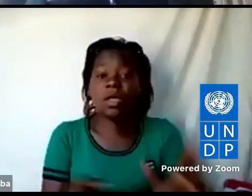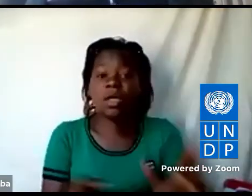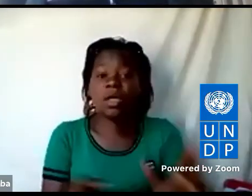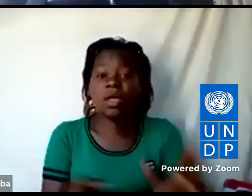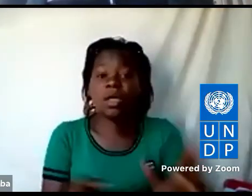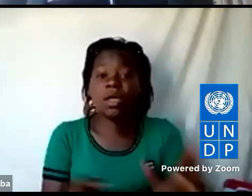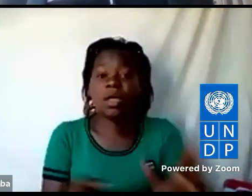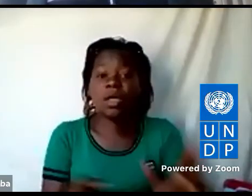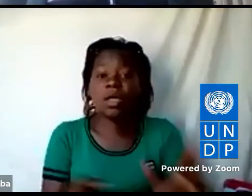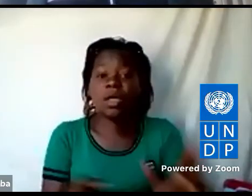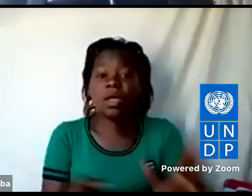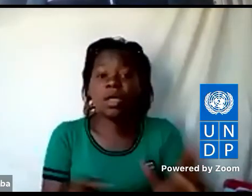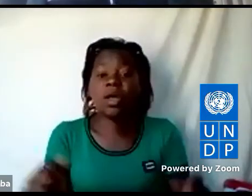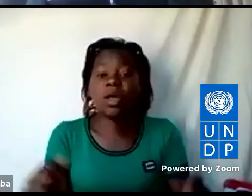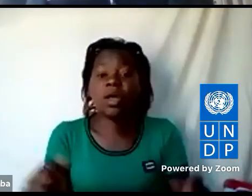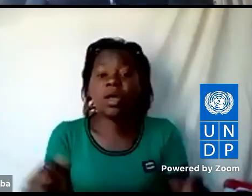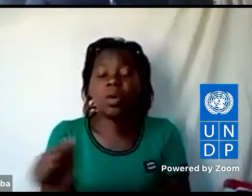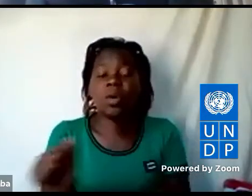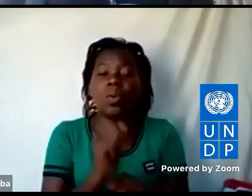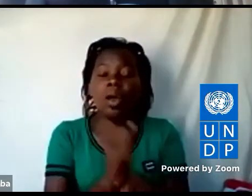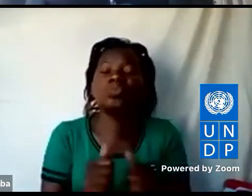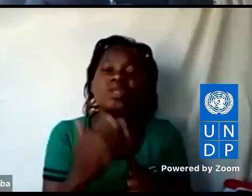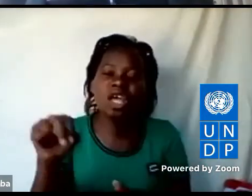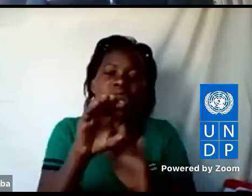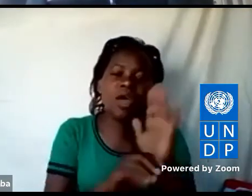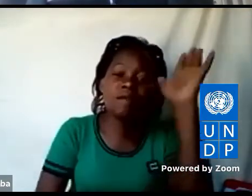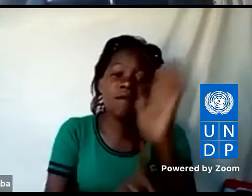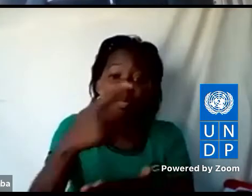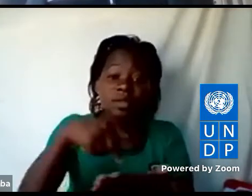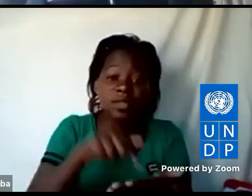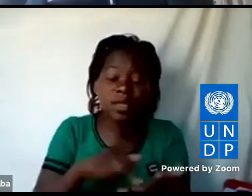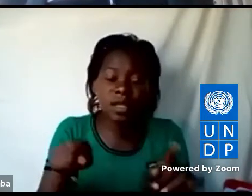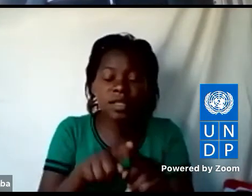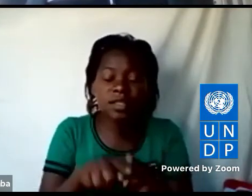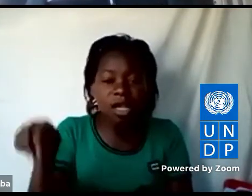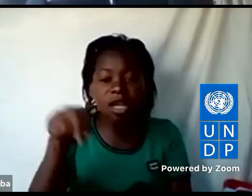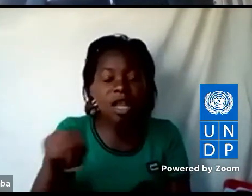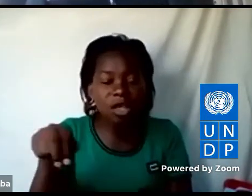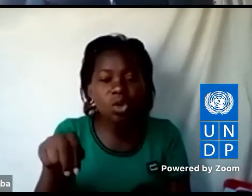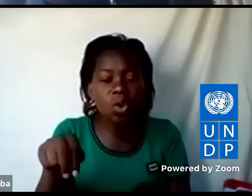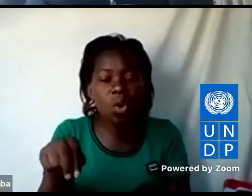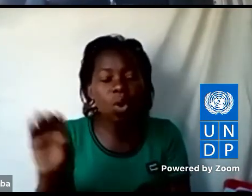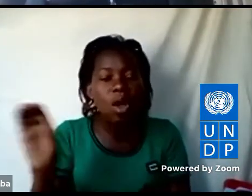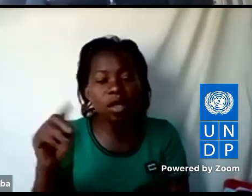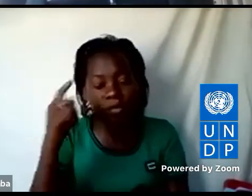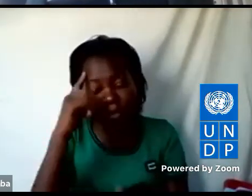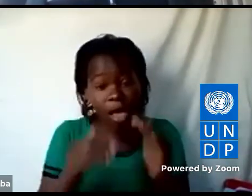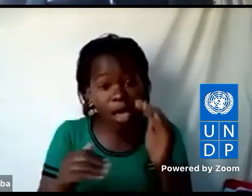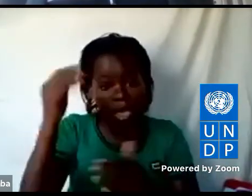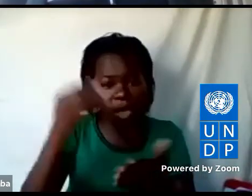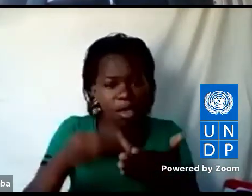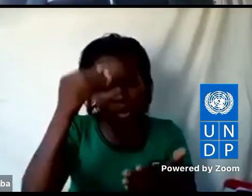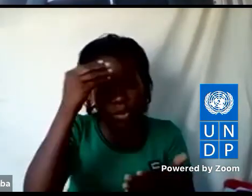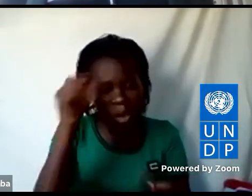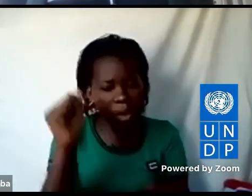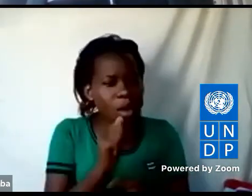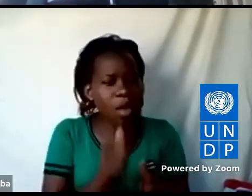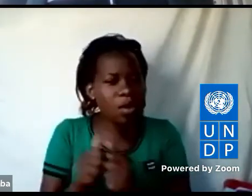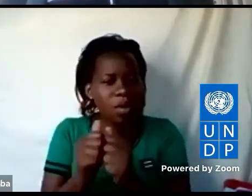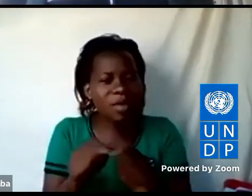National Curriculum Development Center, as well as the National Council for Higher Education. And working with them and the Ministry of